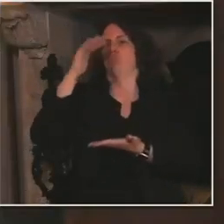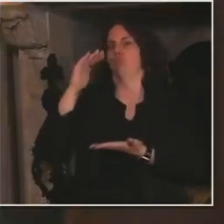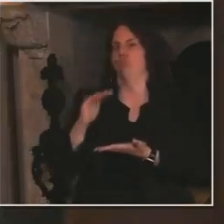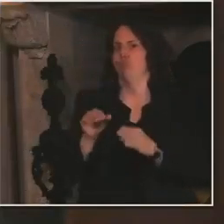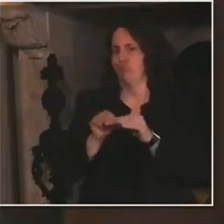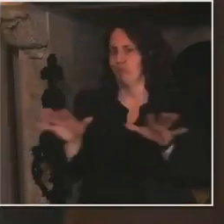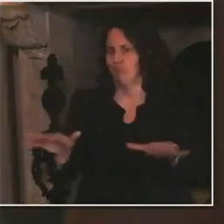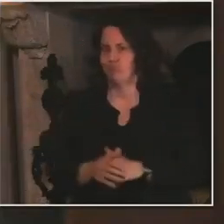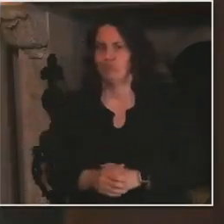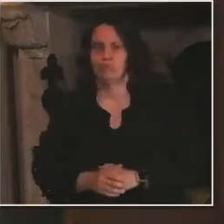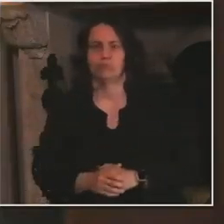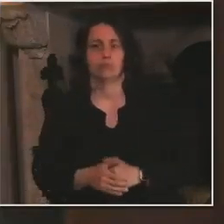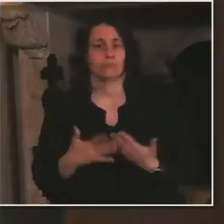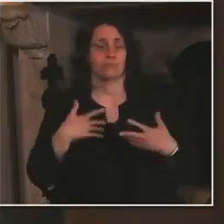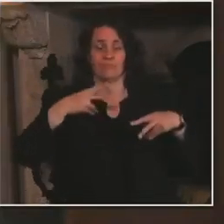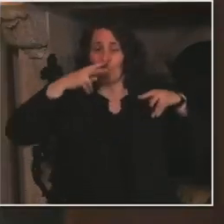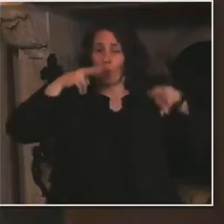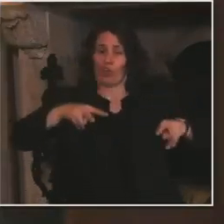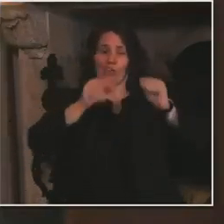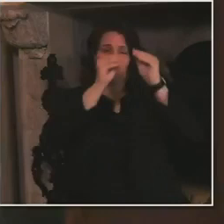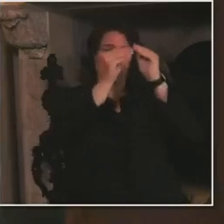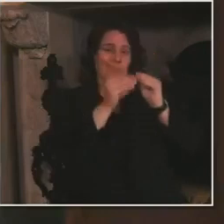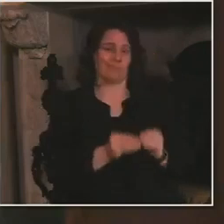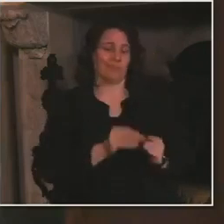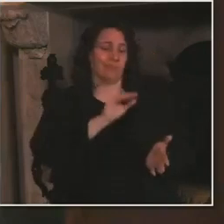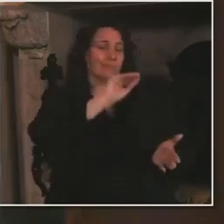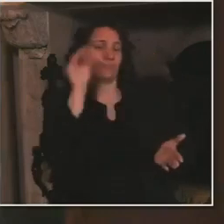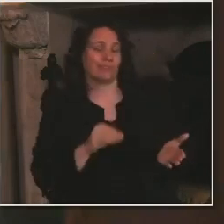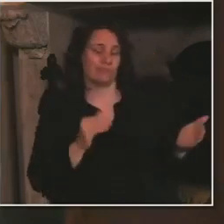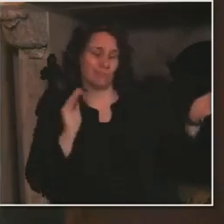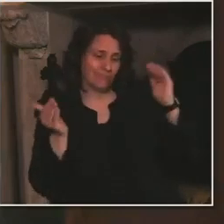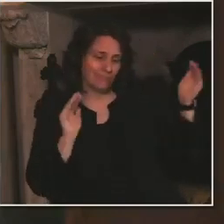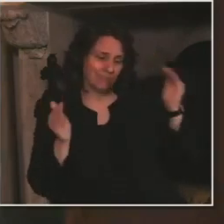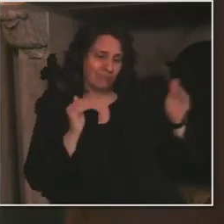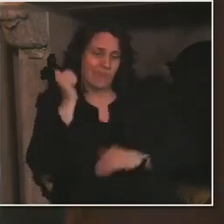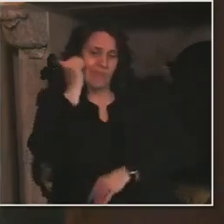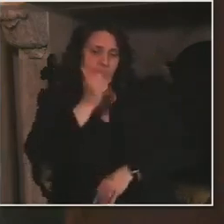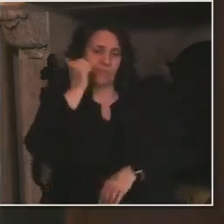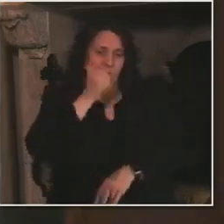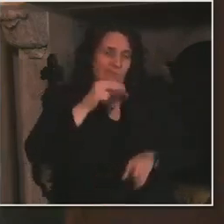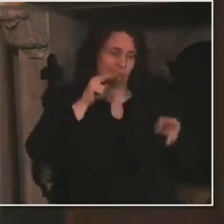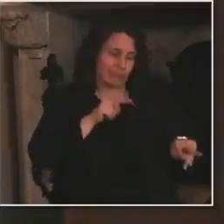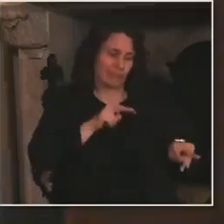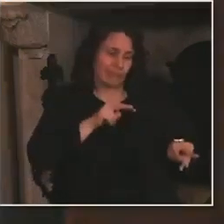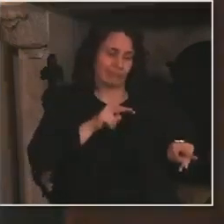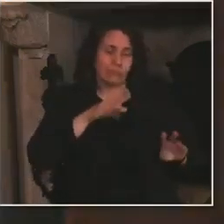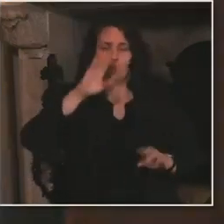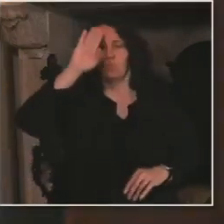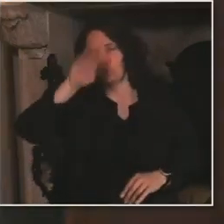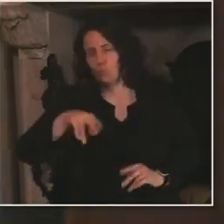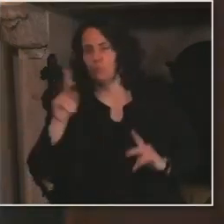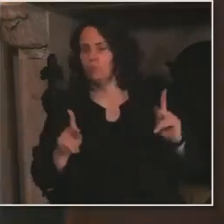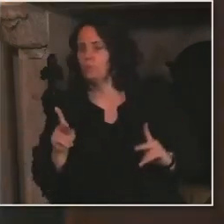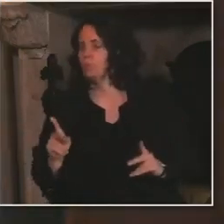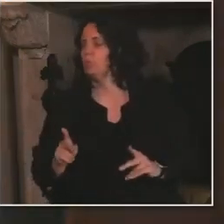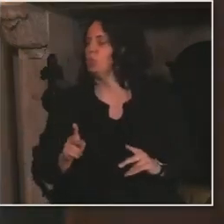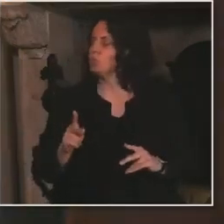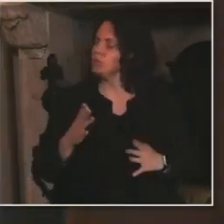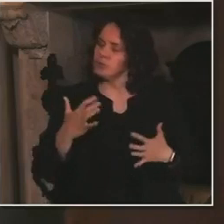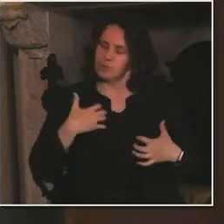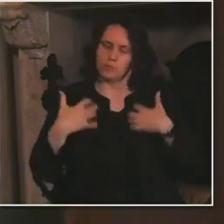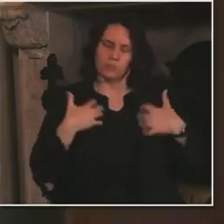data if it truly does have an impact on infection rates, and we will balance that all together